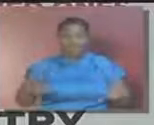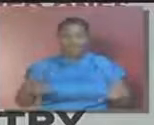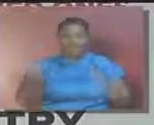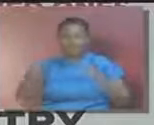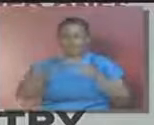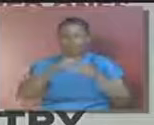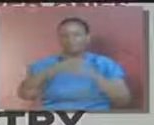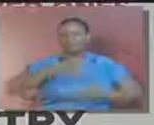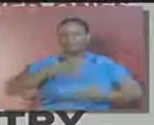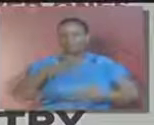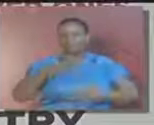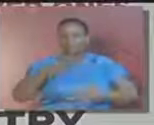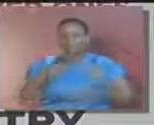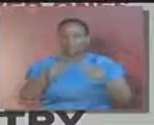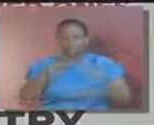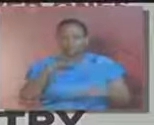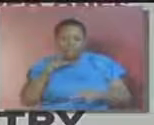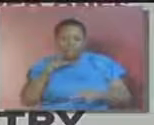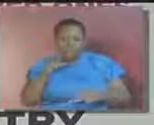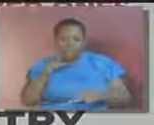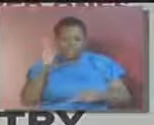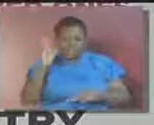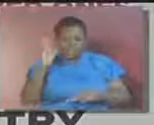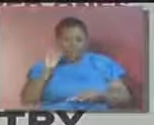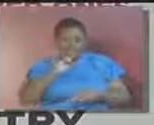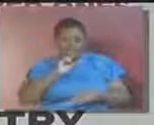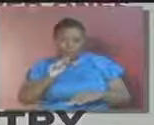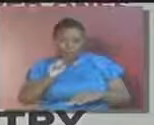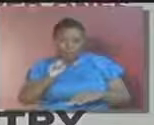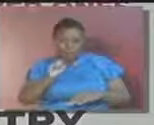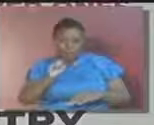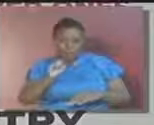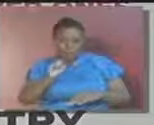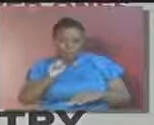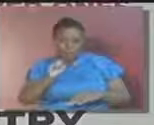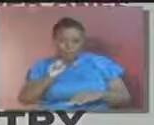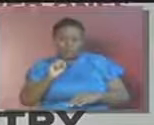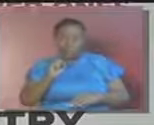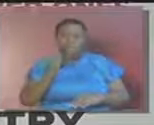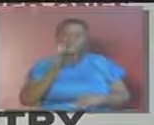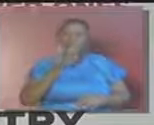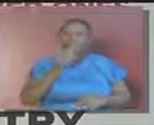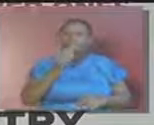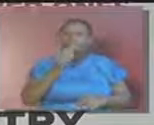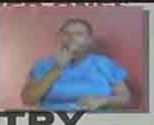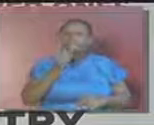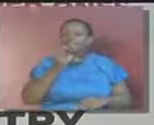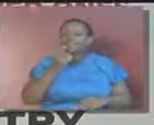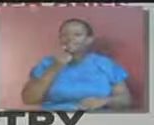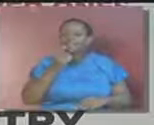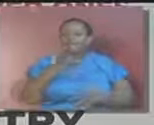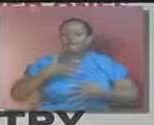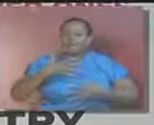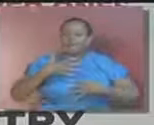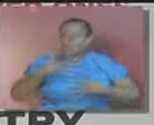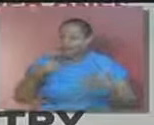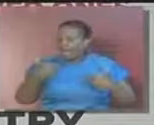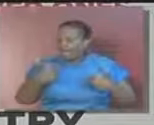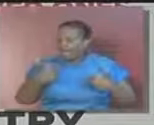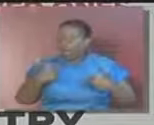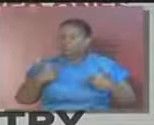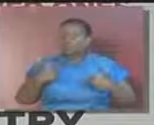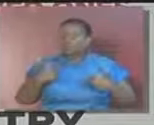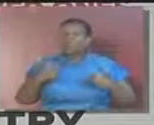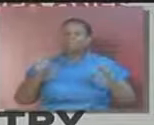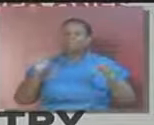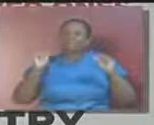diabetic, a 45-year-old hypertensive, a 35-year-old asthmatic, you can make your appointment. What we